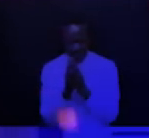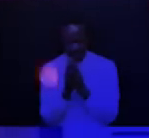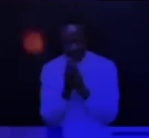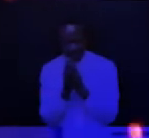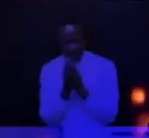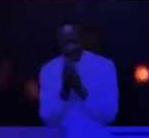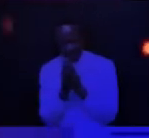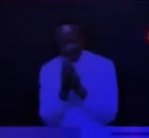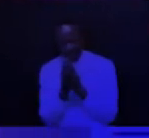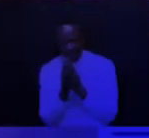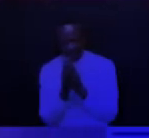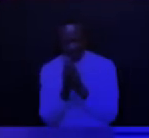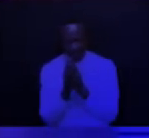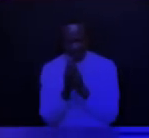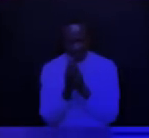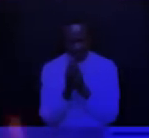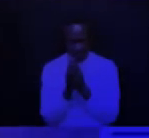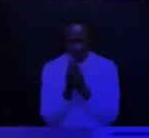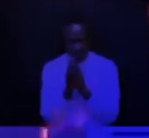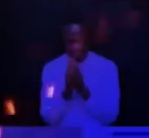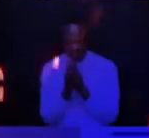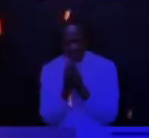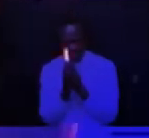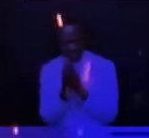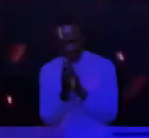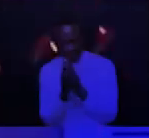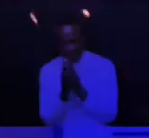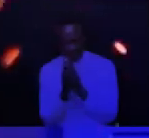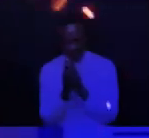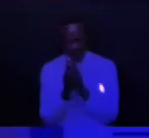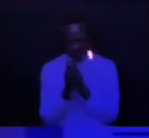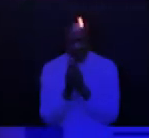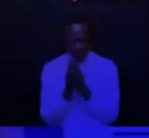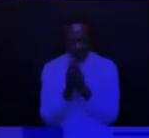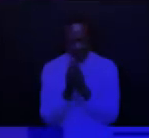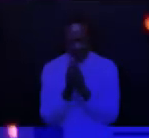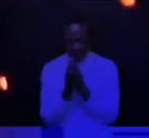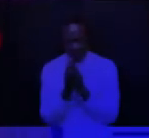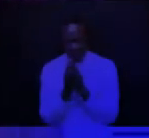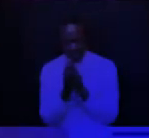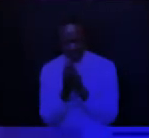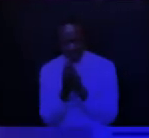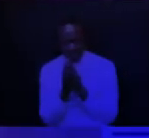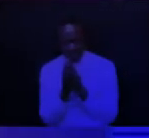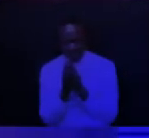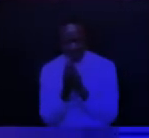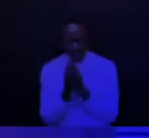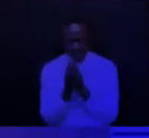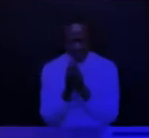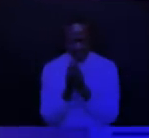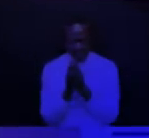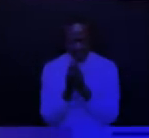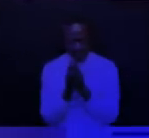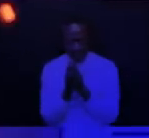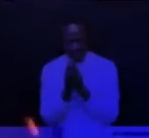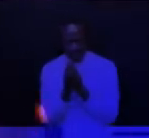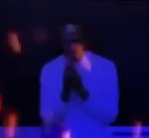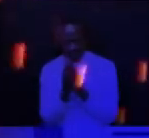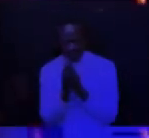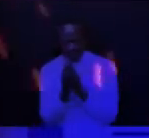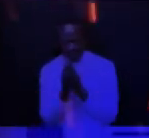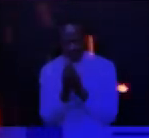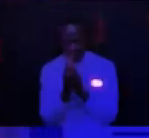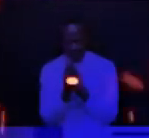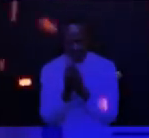for people, O God, that you will remember us and you will have mercy. Lord, we pray in the name